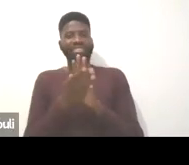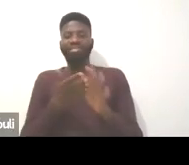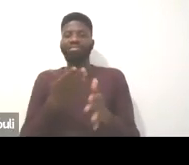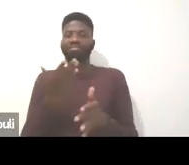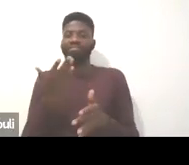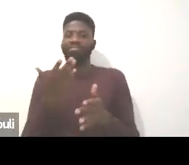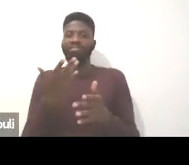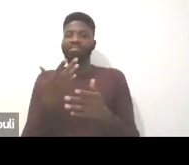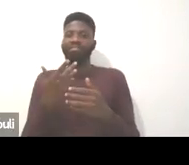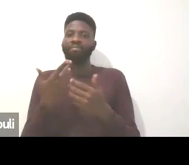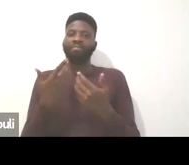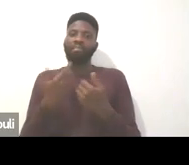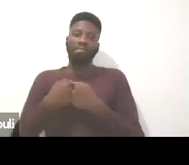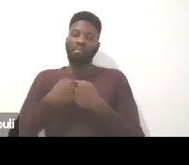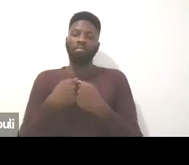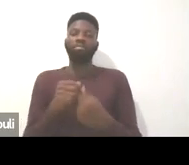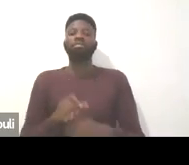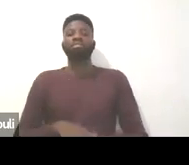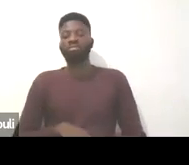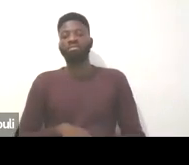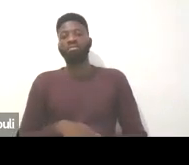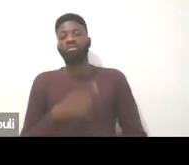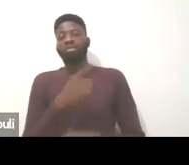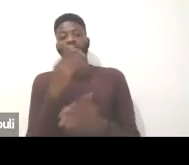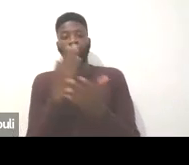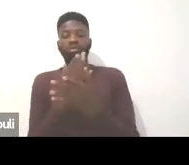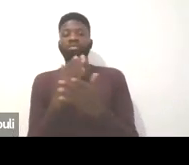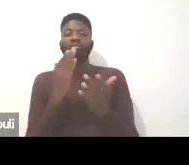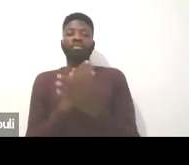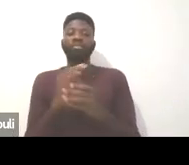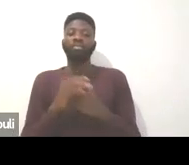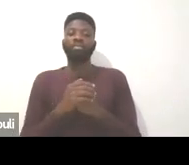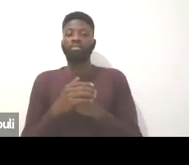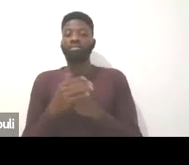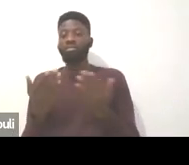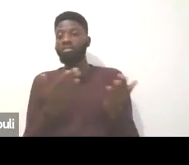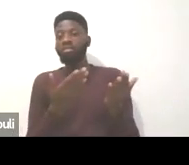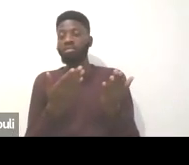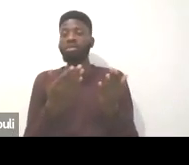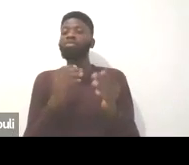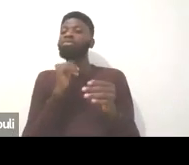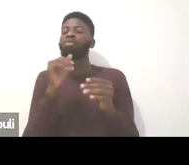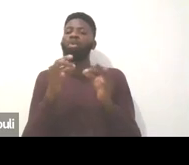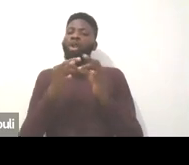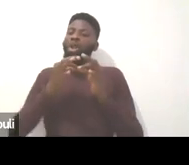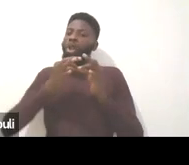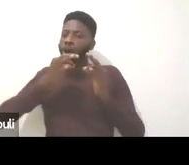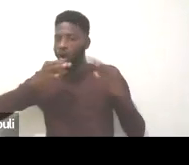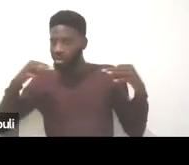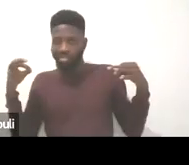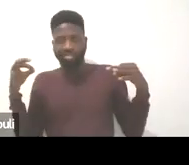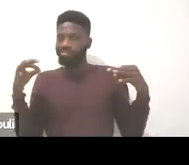without struggling. Yeah, that's true. I think we can all see, at least it's not as lengthy as we would want to think of it,